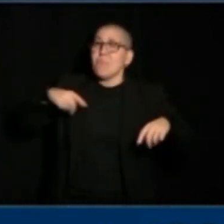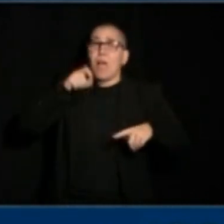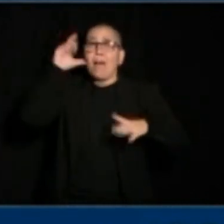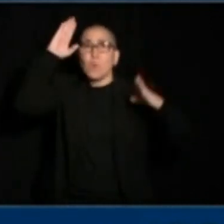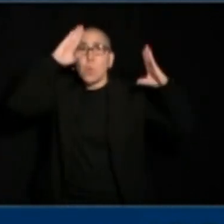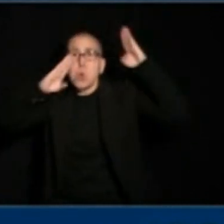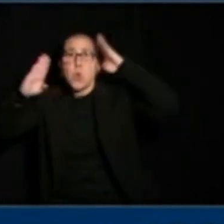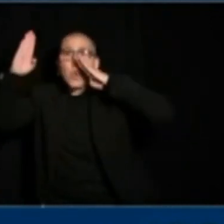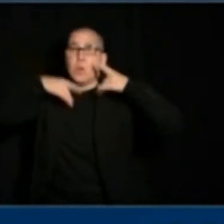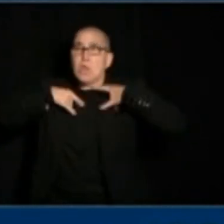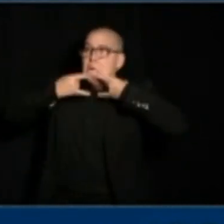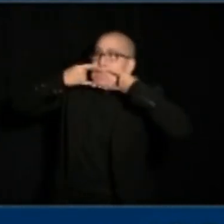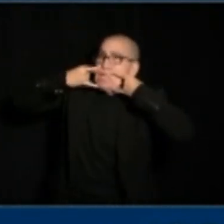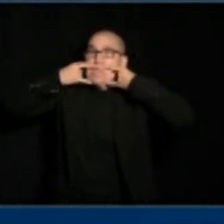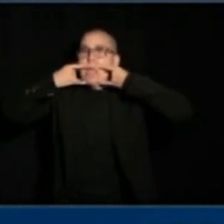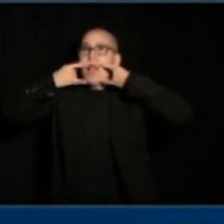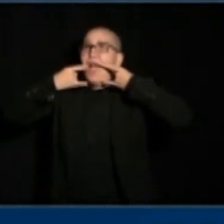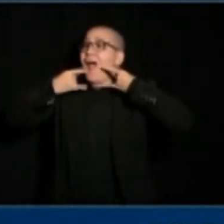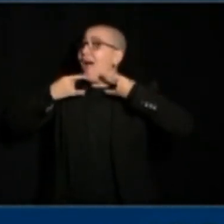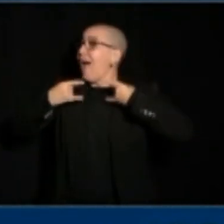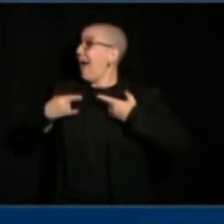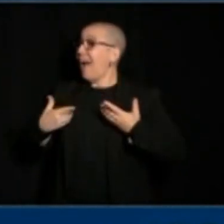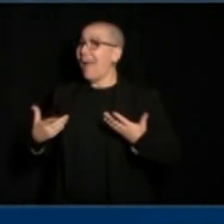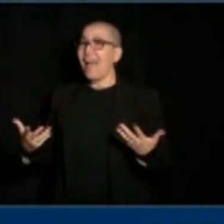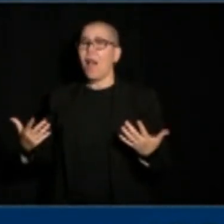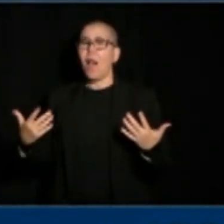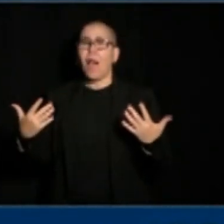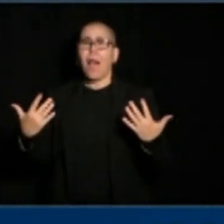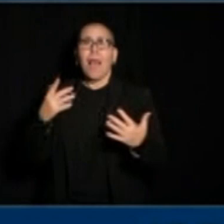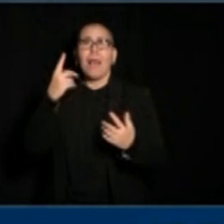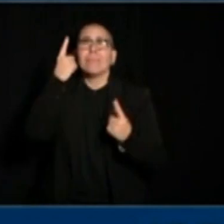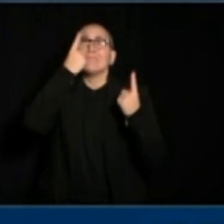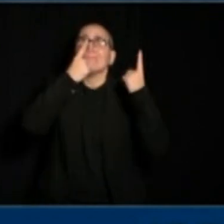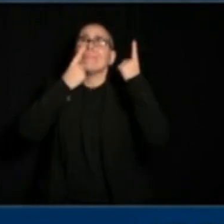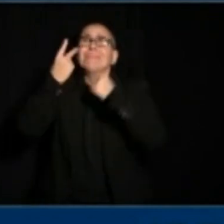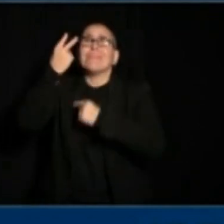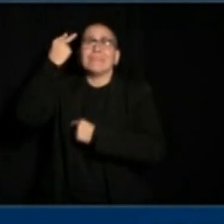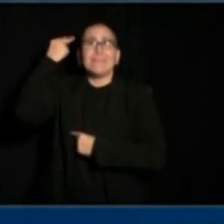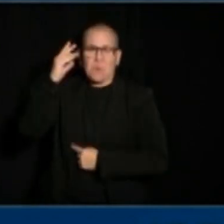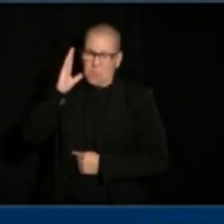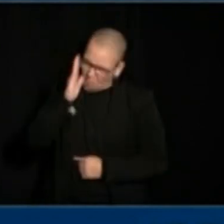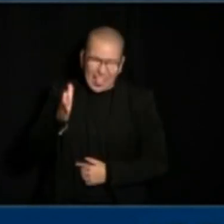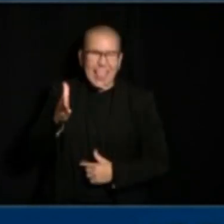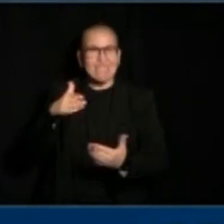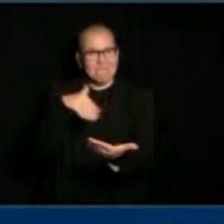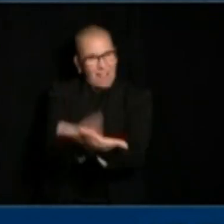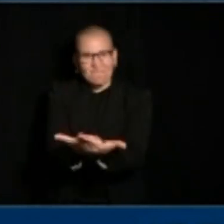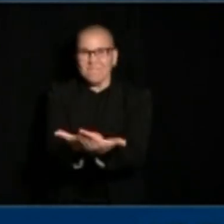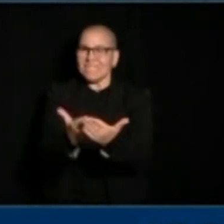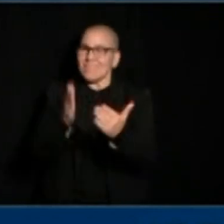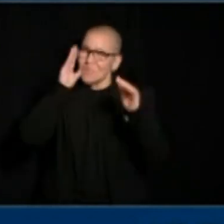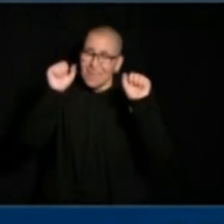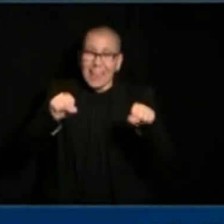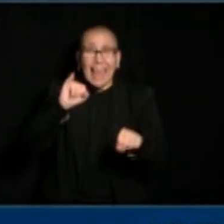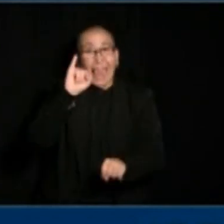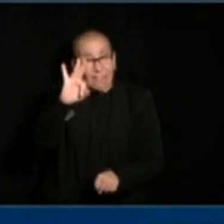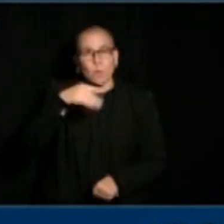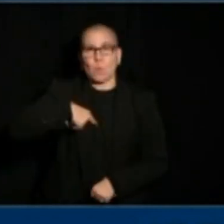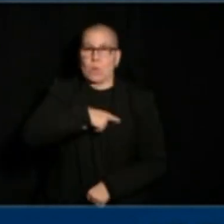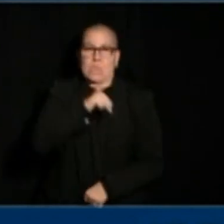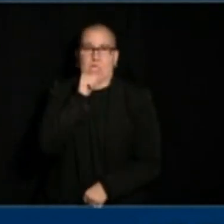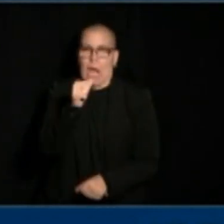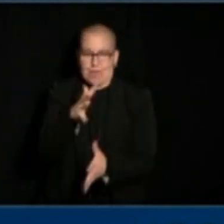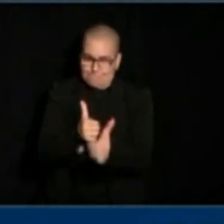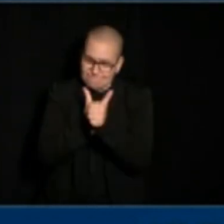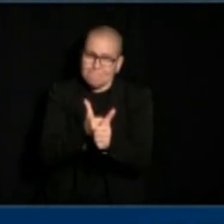to be able to do that lies within us. If we don't get this right, it drags on. If we don't get it right, there's going to be Minnesotans